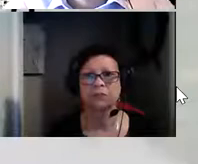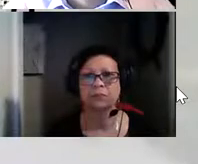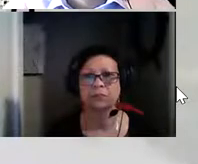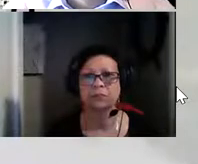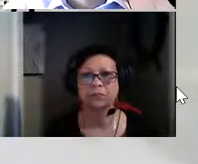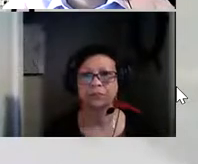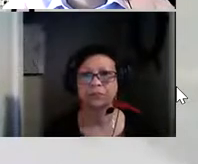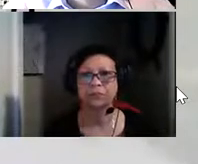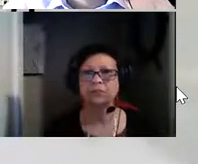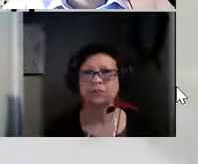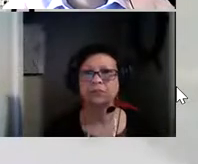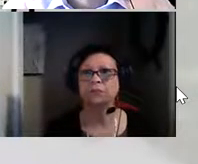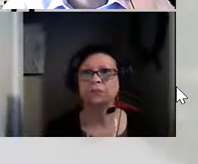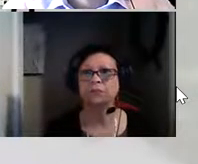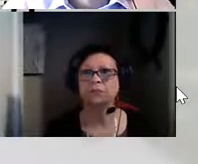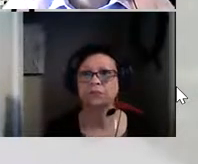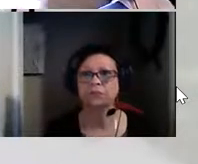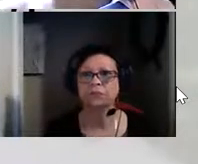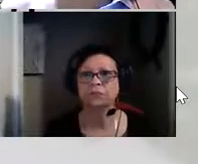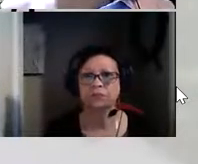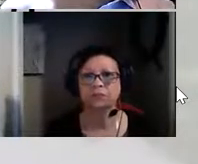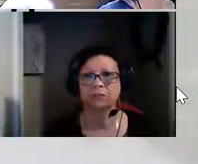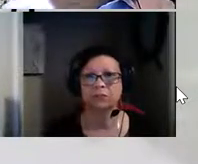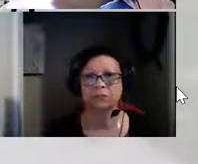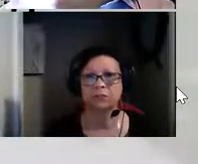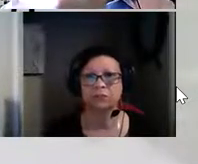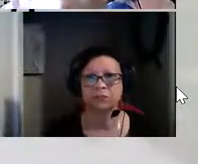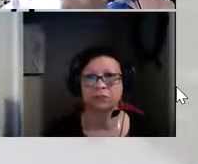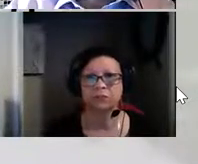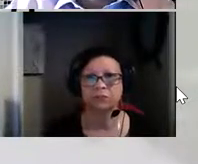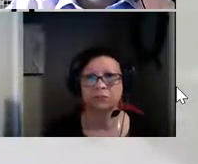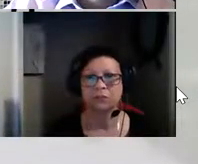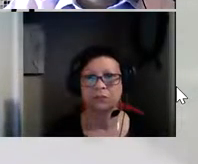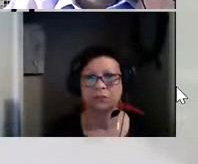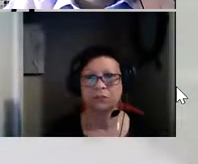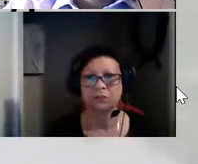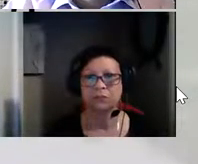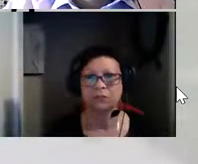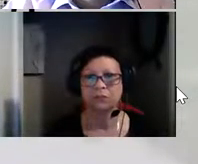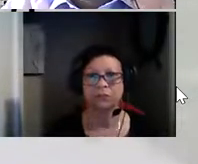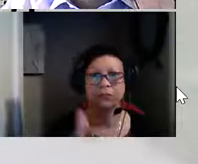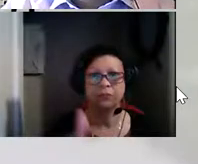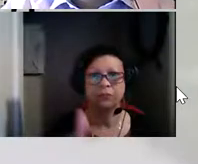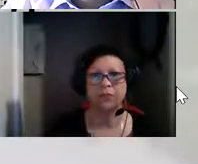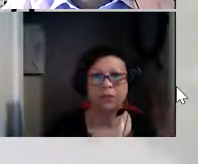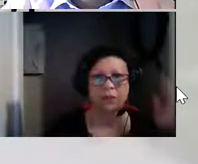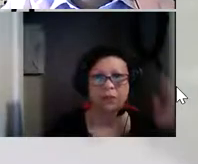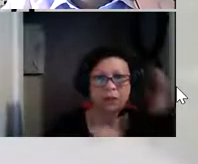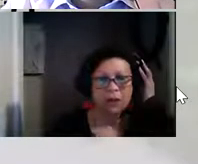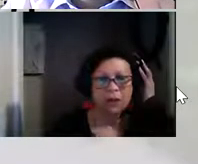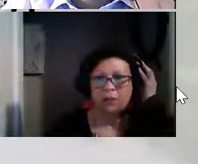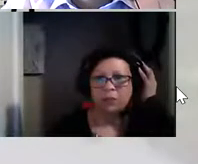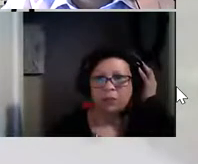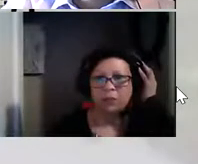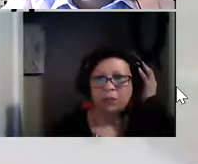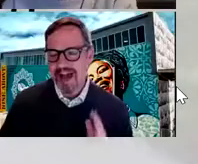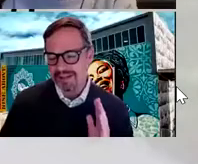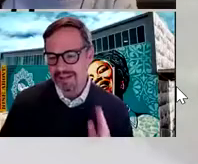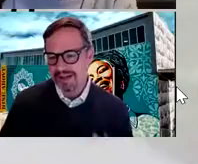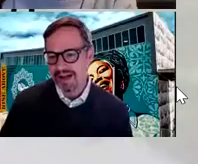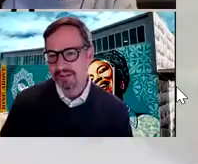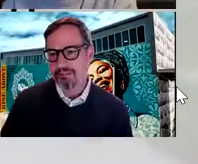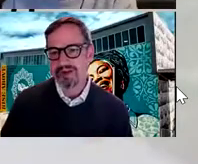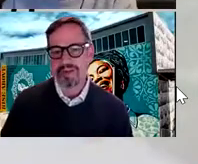means, like you, I am impatient as all get out. I am feeling the urgency